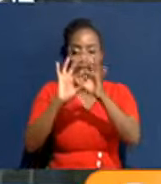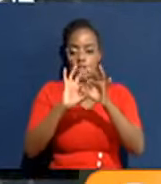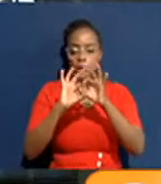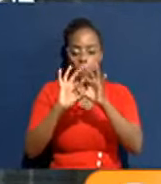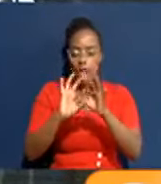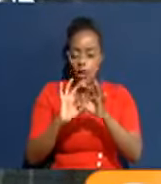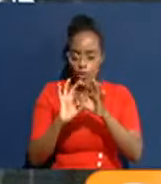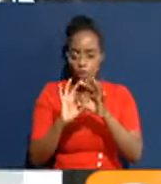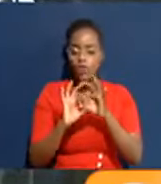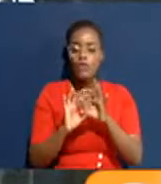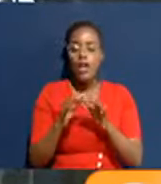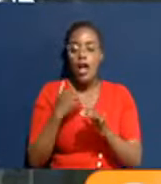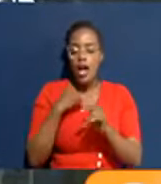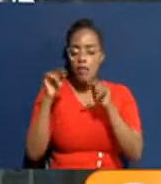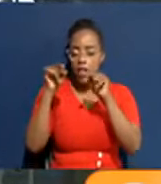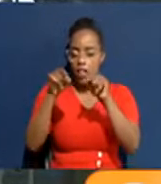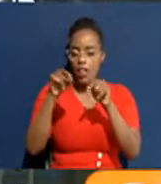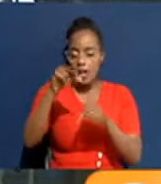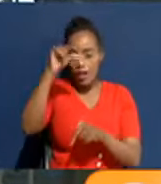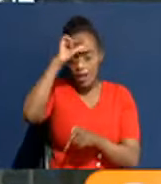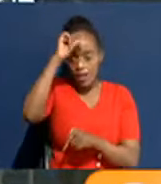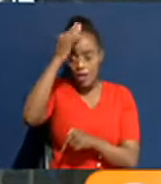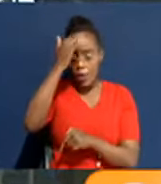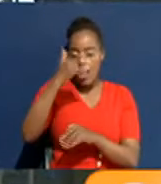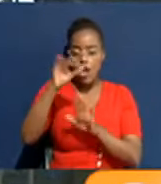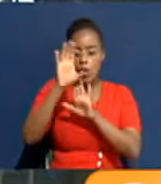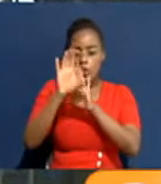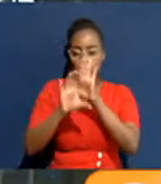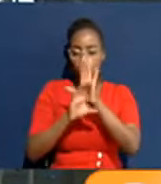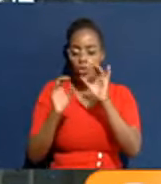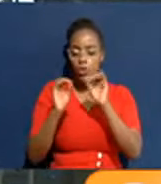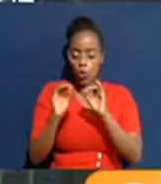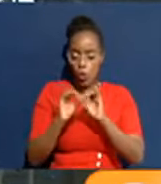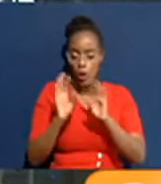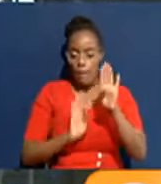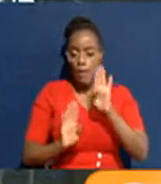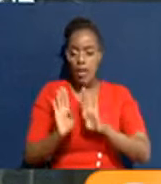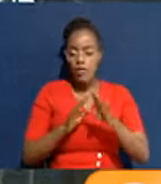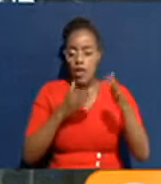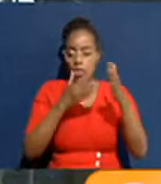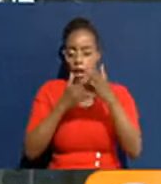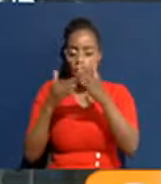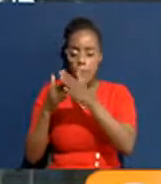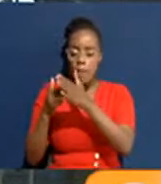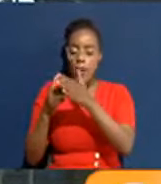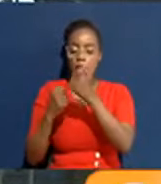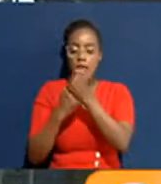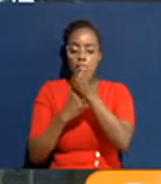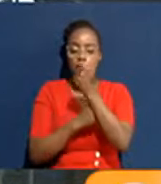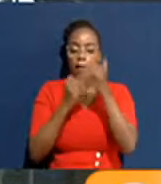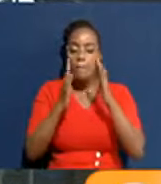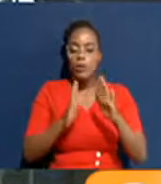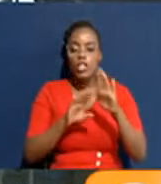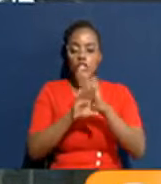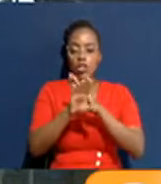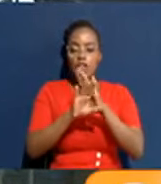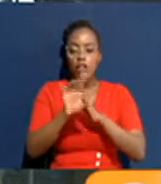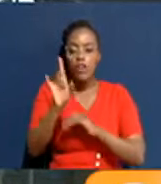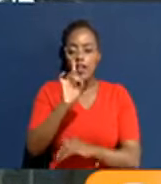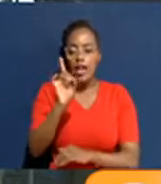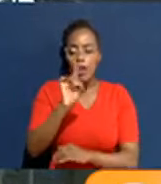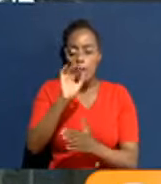The Umoja coalition has accused the government of unconstitutional conduct in blocking their supporters from accessing